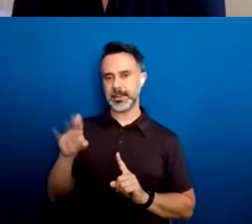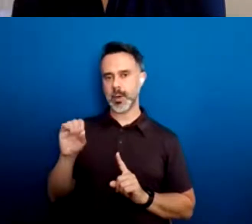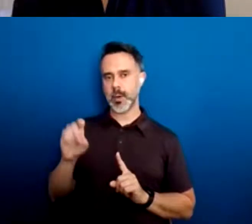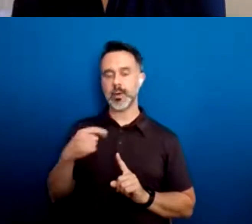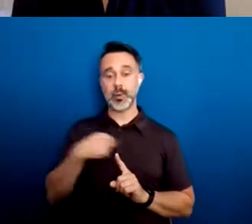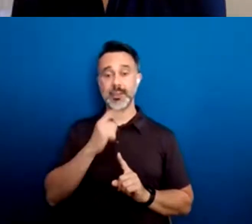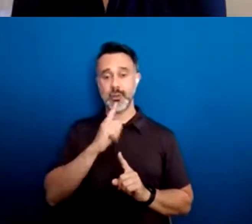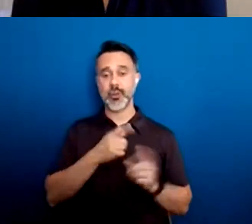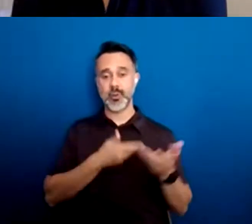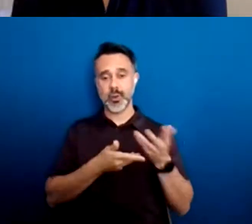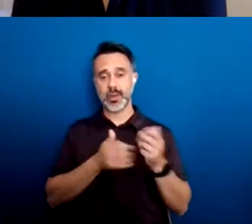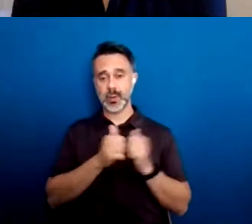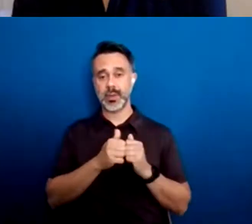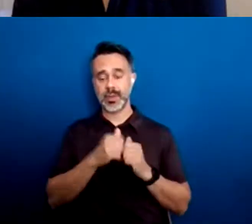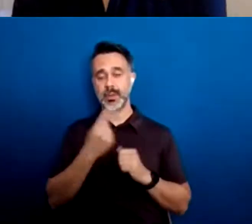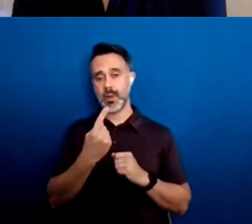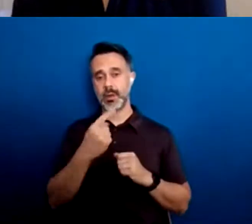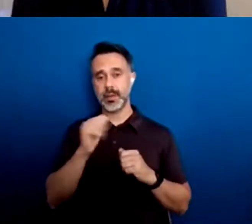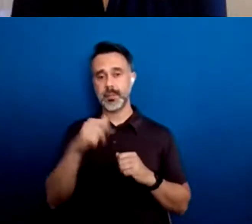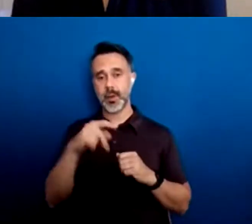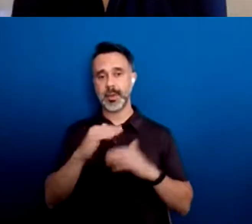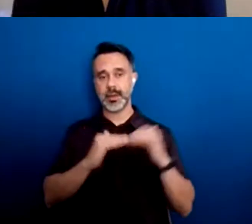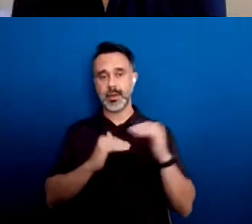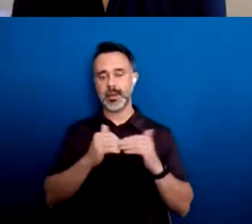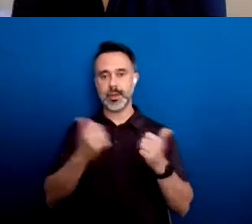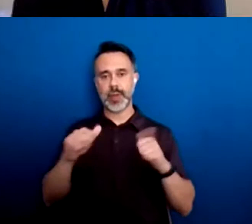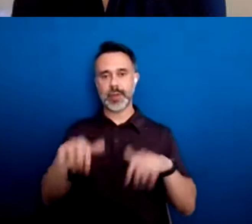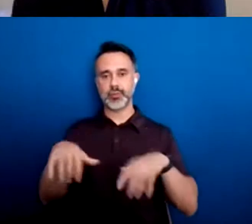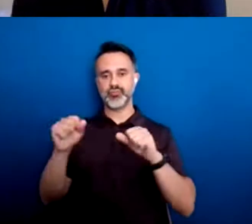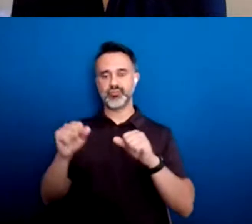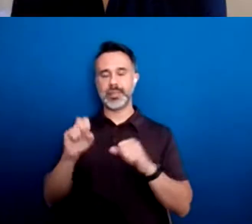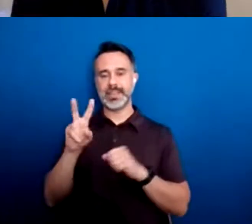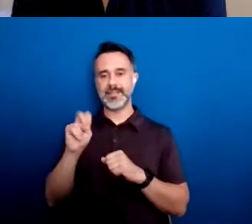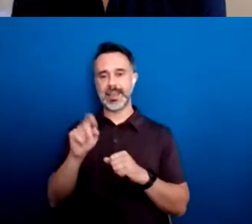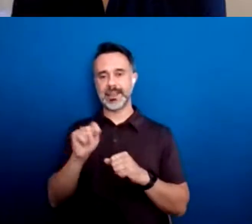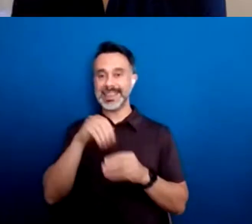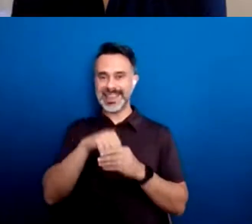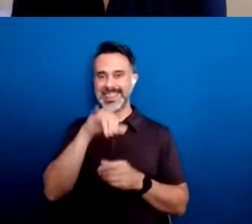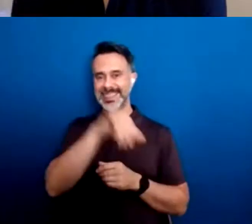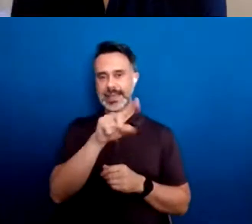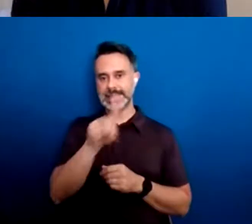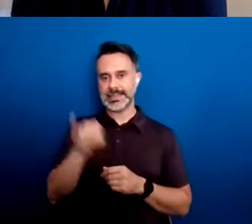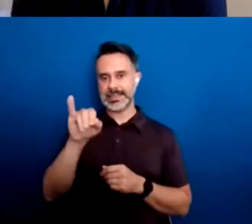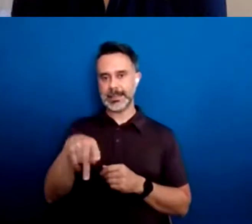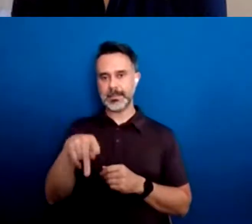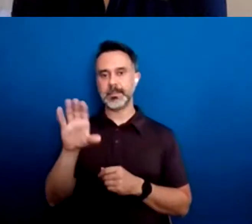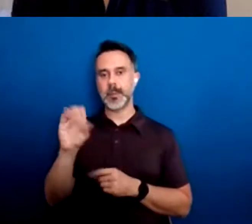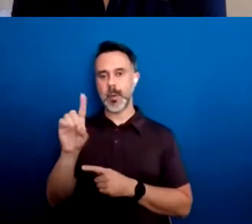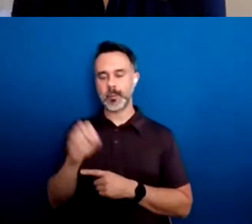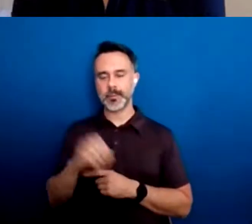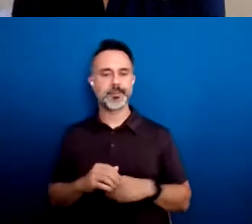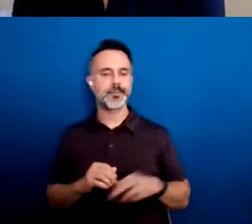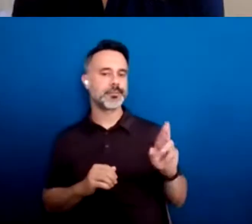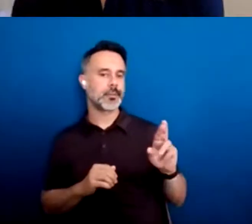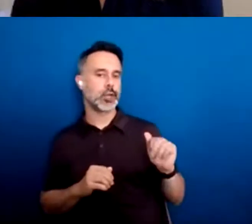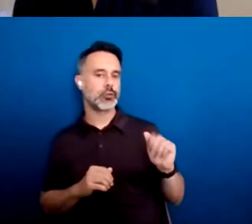complex attempting to put together an event in that very zip code. So. And I would add something too. So